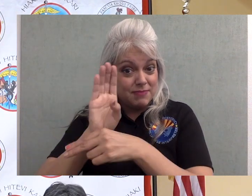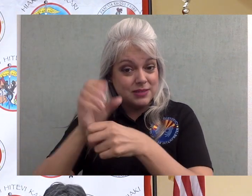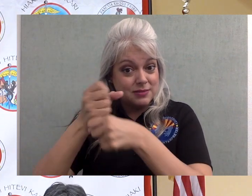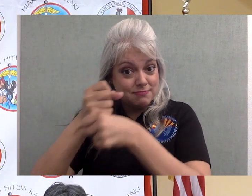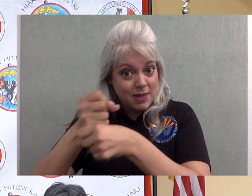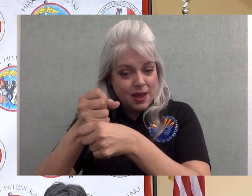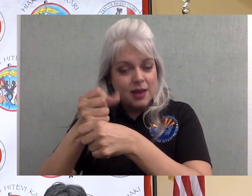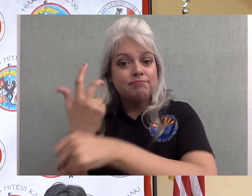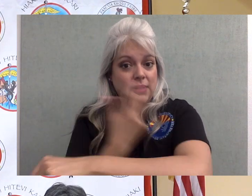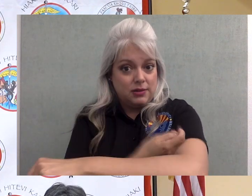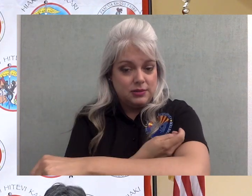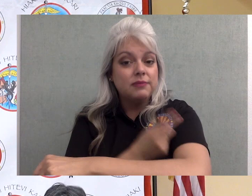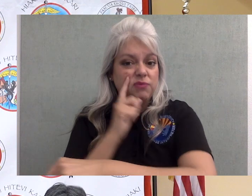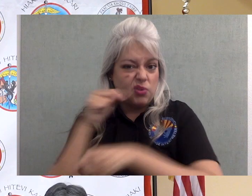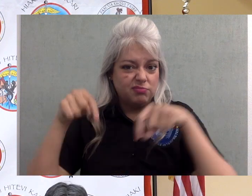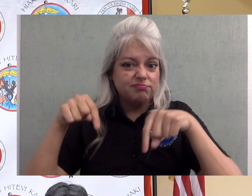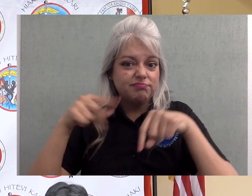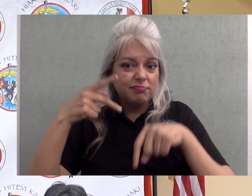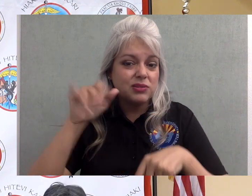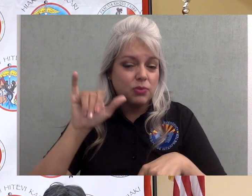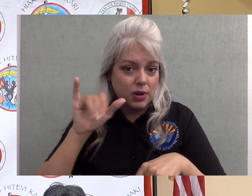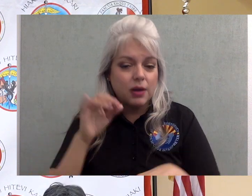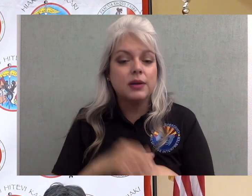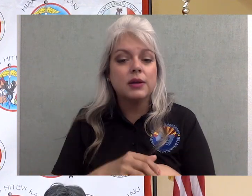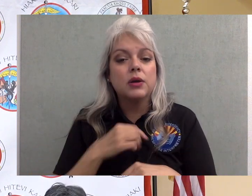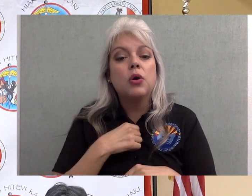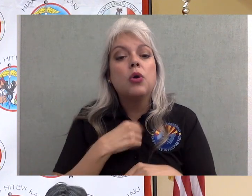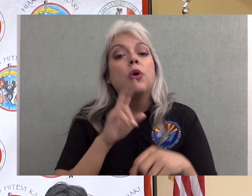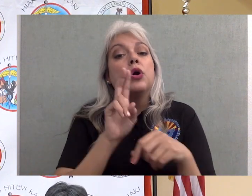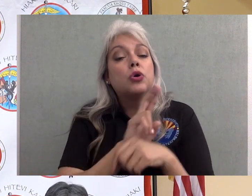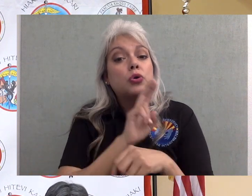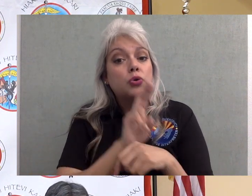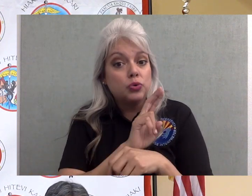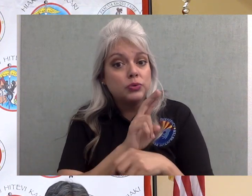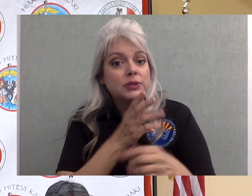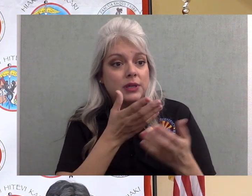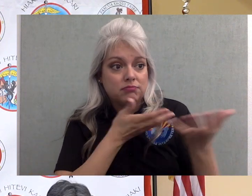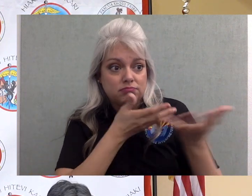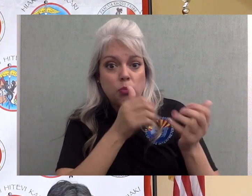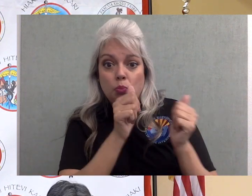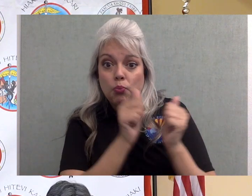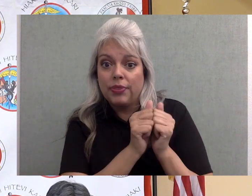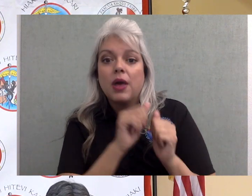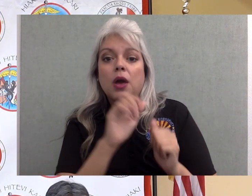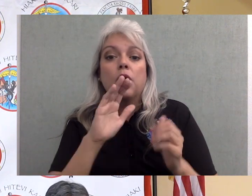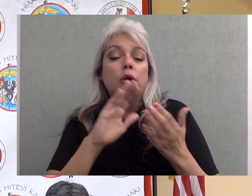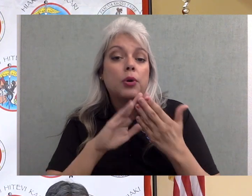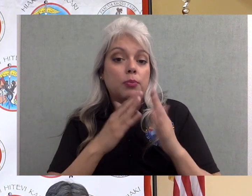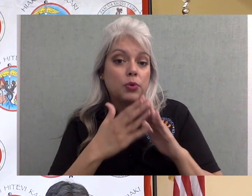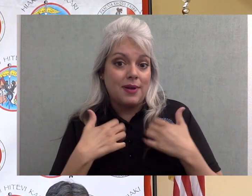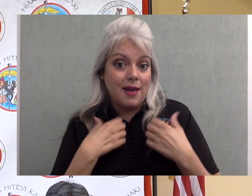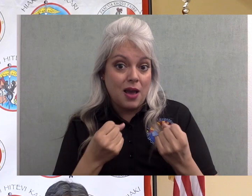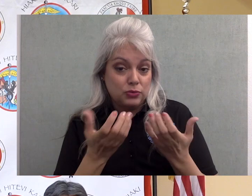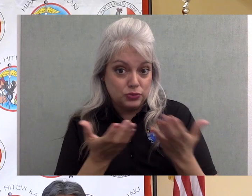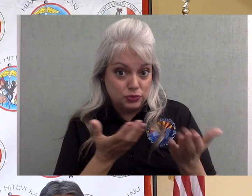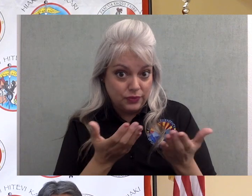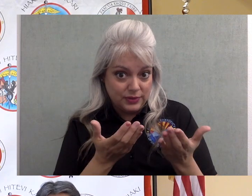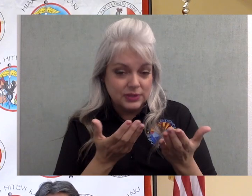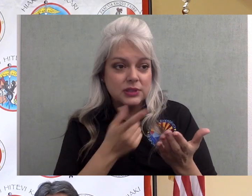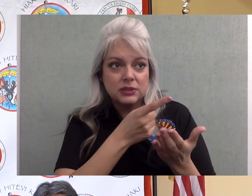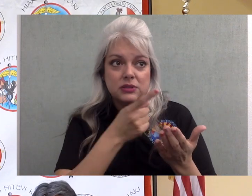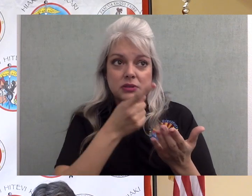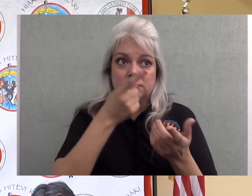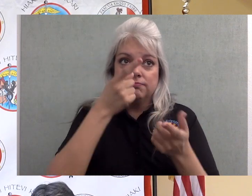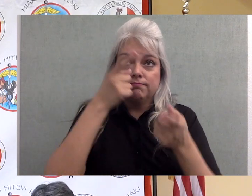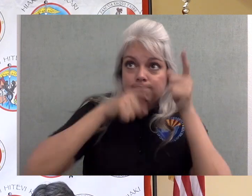We are working with the Indian Health Service to receive the vaccine. Right now, actually as we speak today, the Food and Drug Administration is